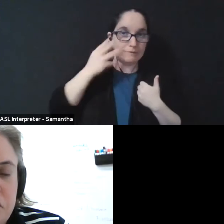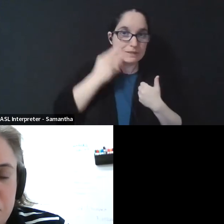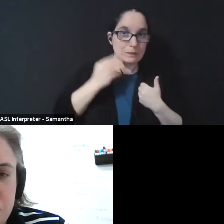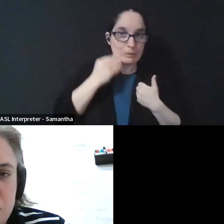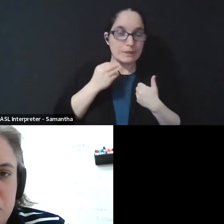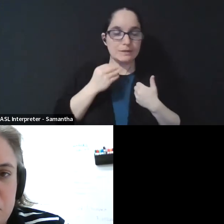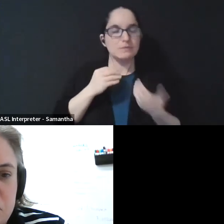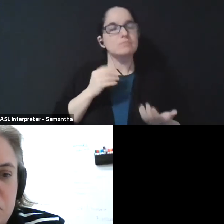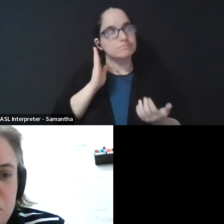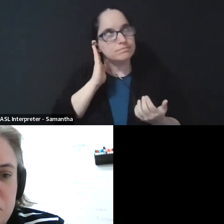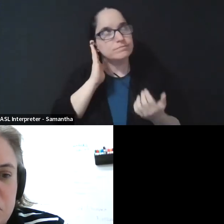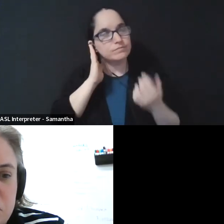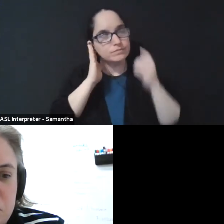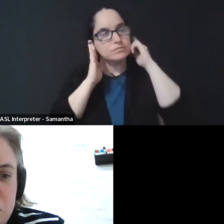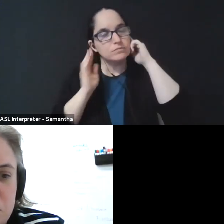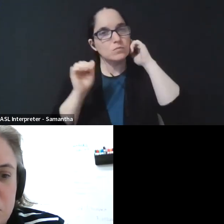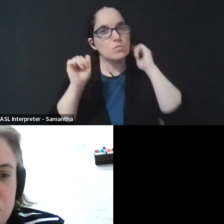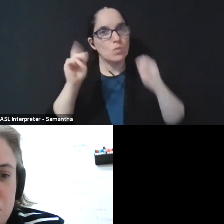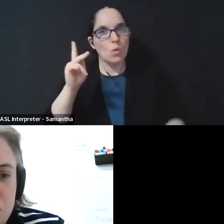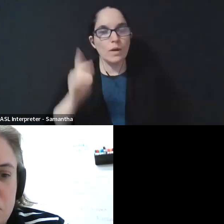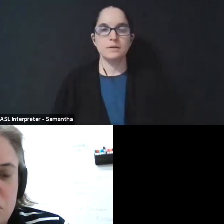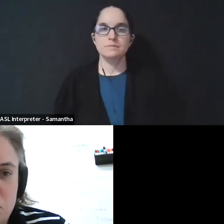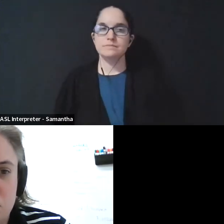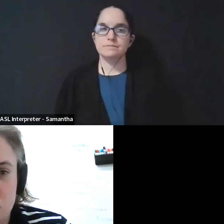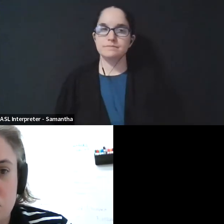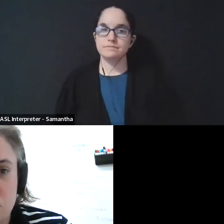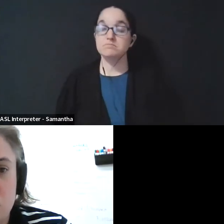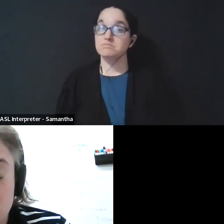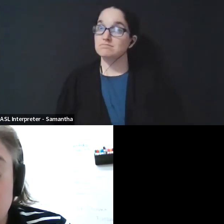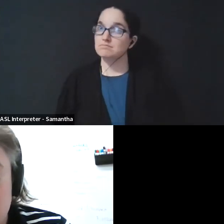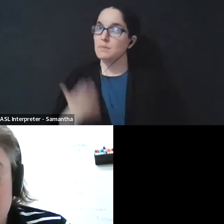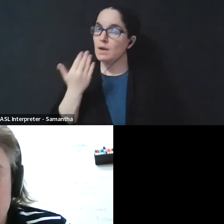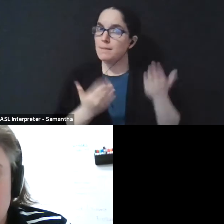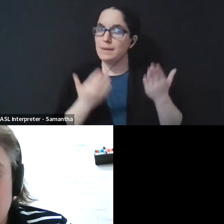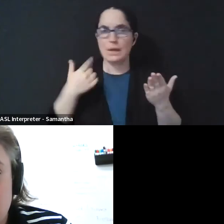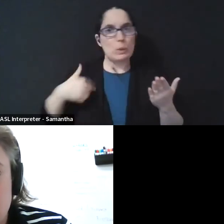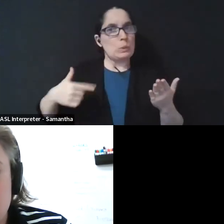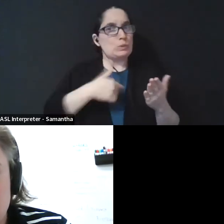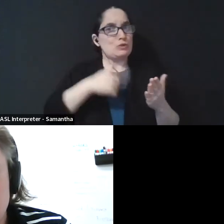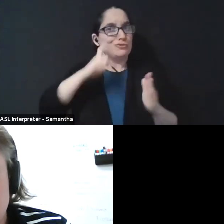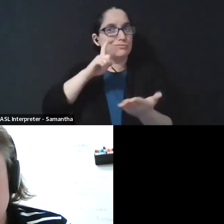And I mean, I guess maybe this brings up a good gap for us to acknowledge